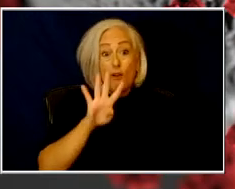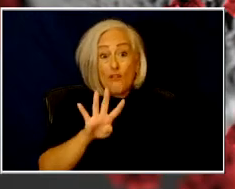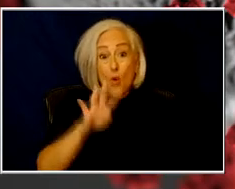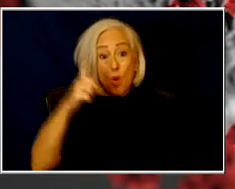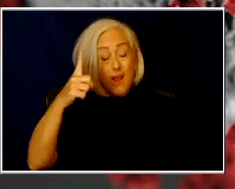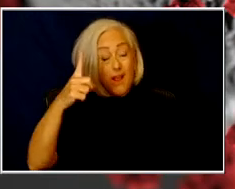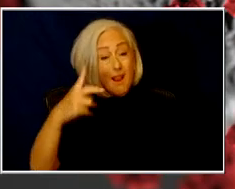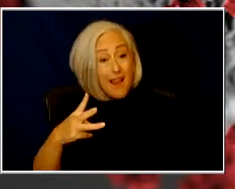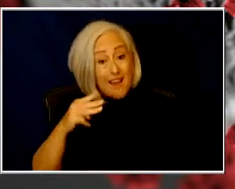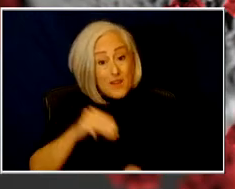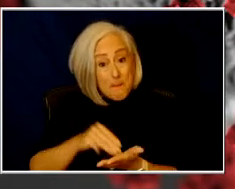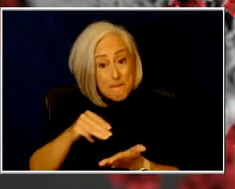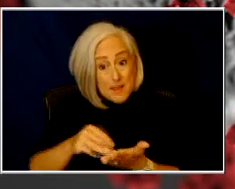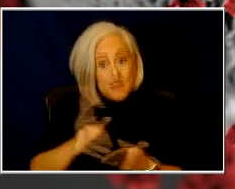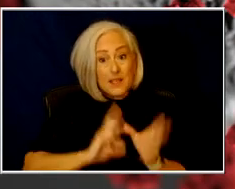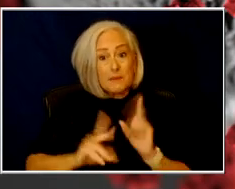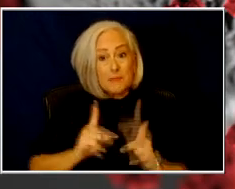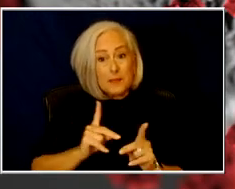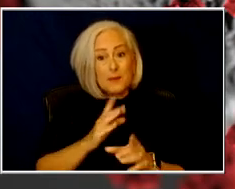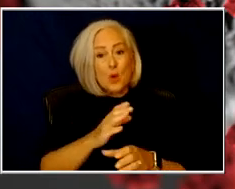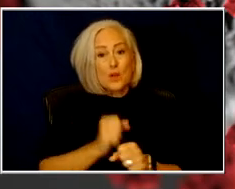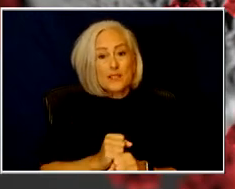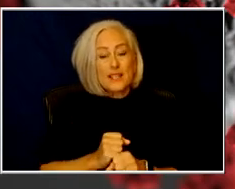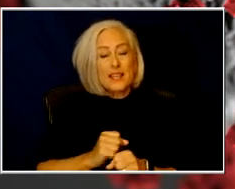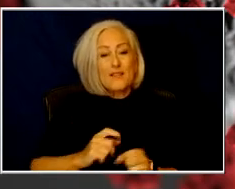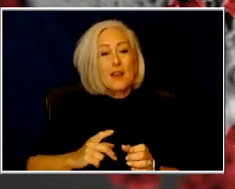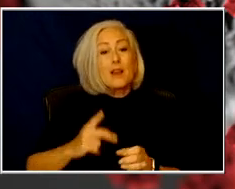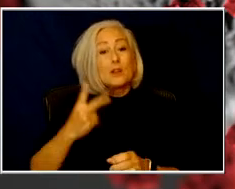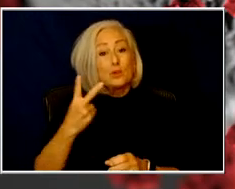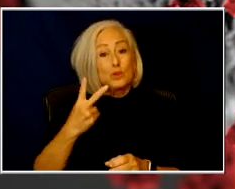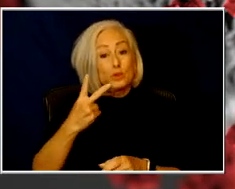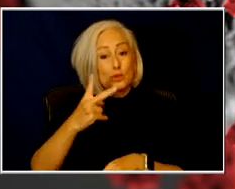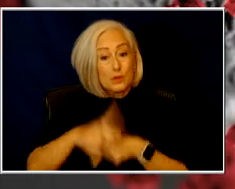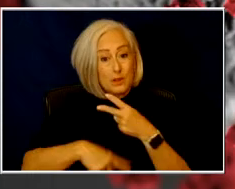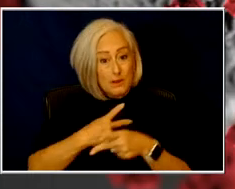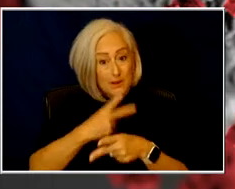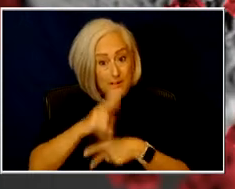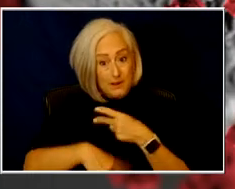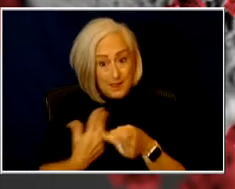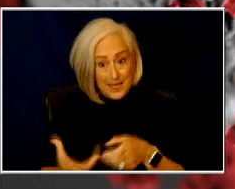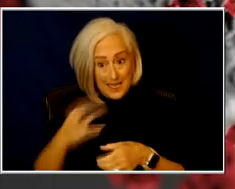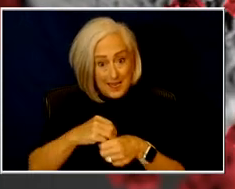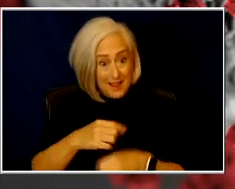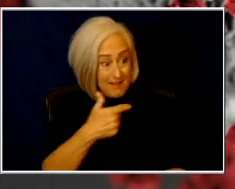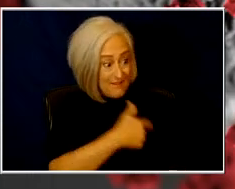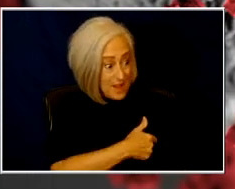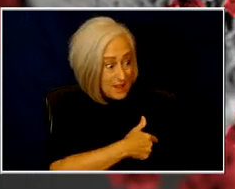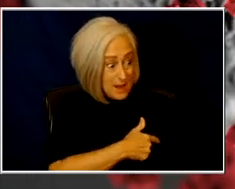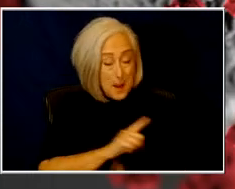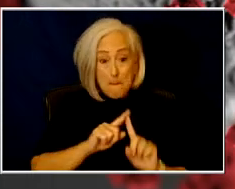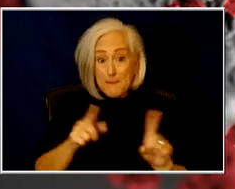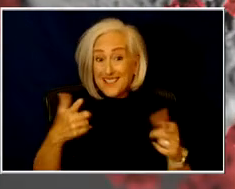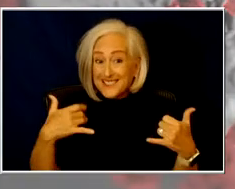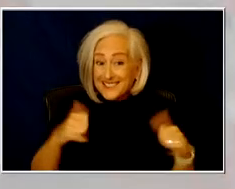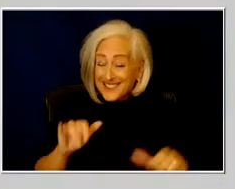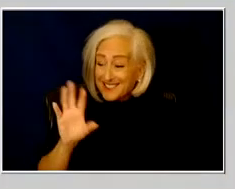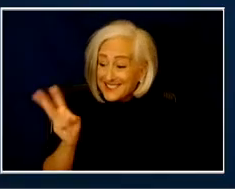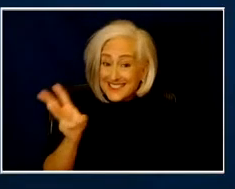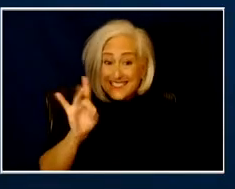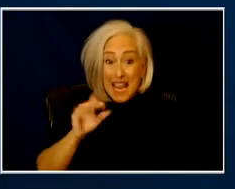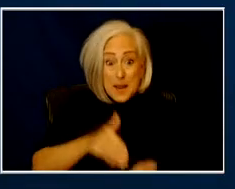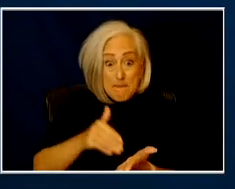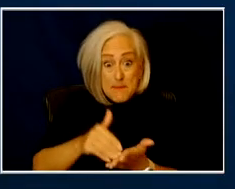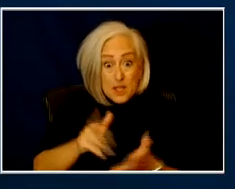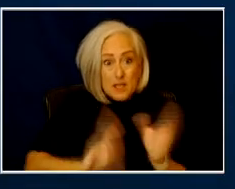bivalent booster but 68 million Americans still have no vaccine does this concern you oh